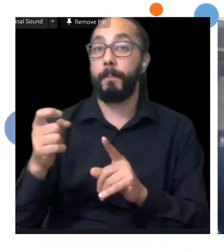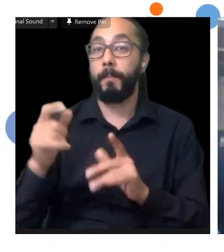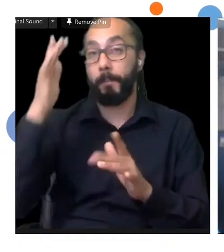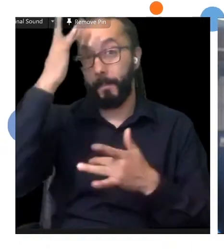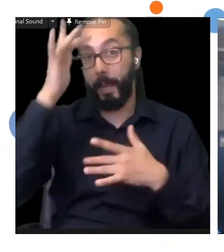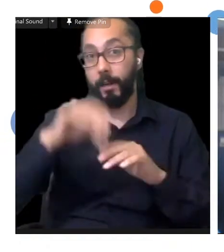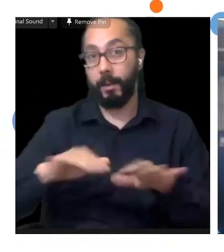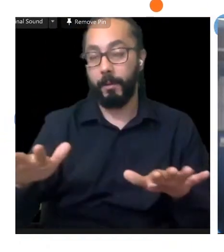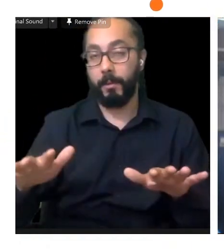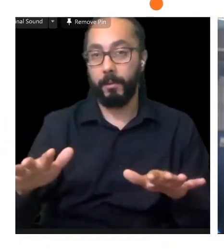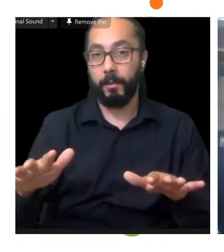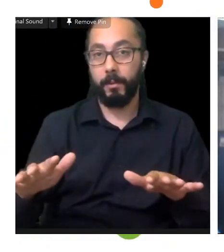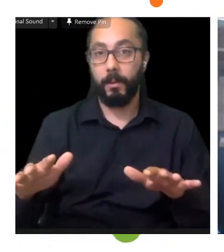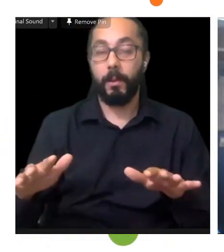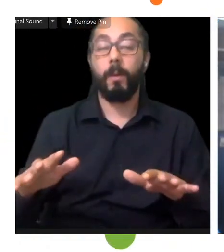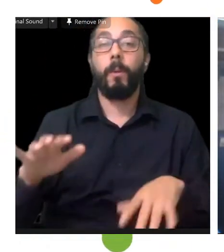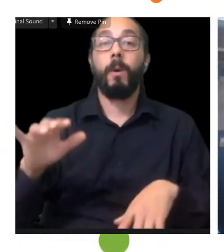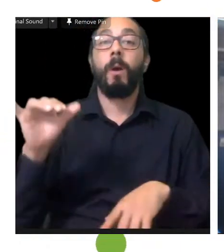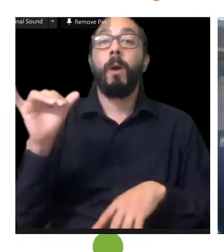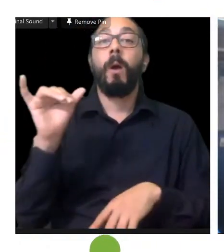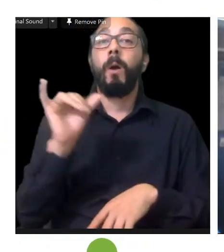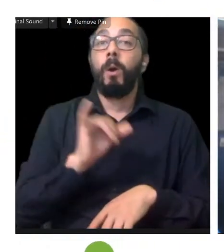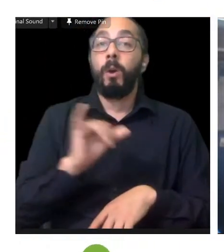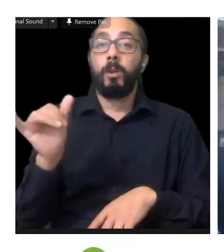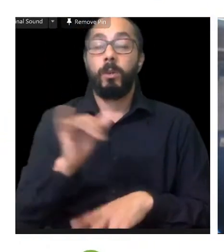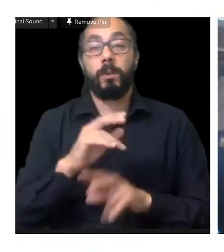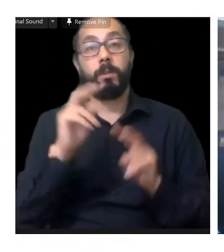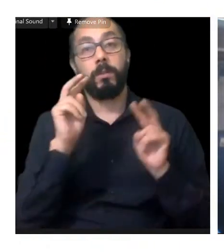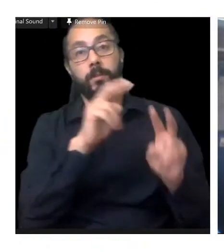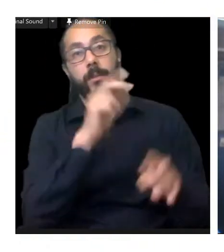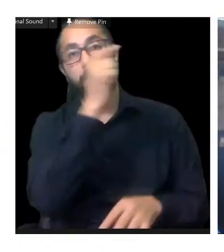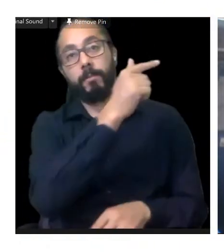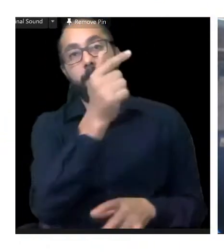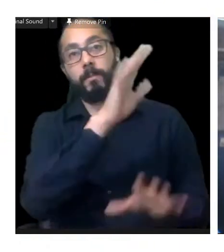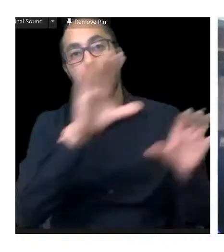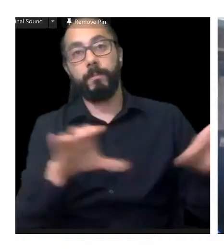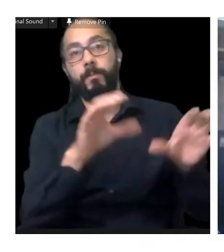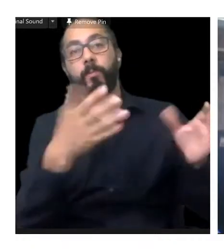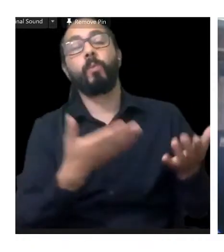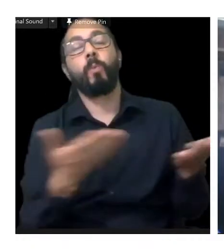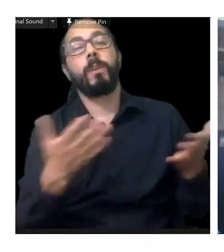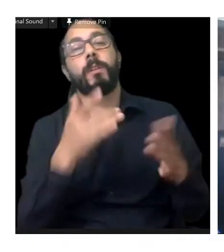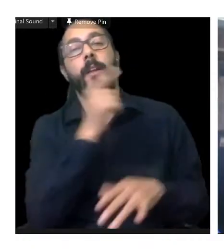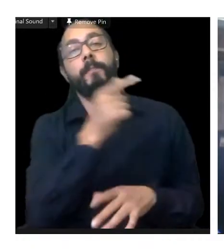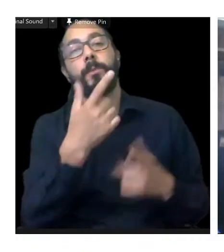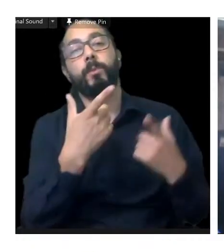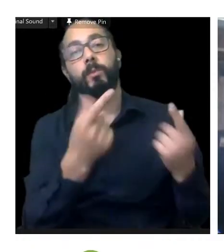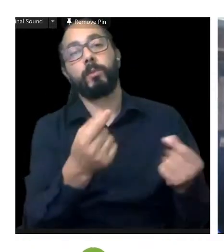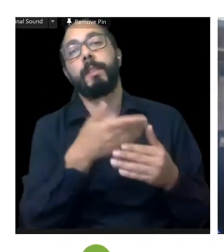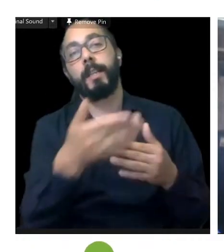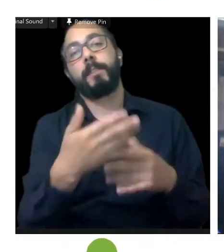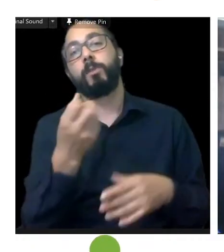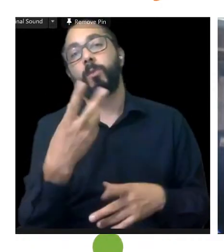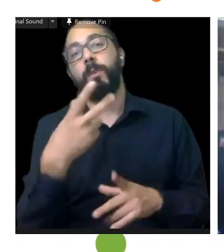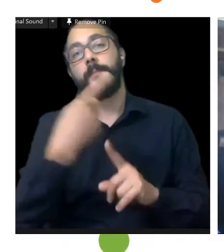and to what Ifrane was saying about government government action, what the government is going to do in the next 12 months.